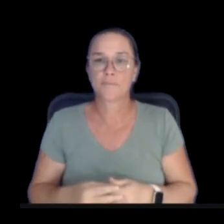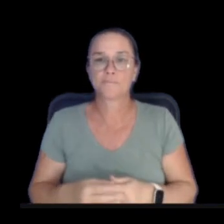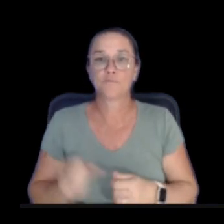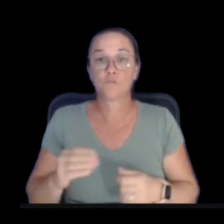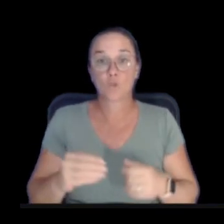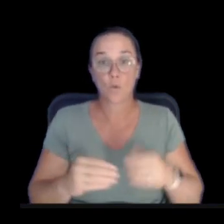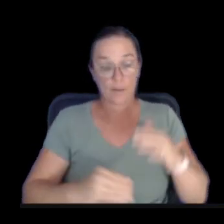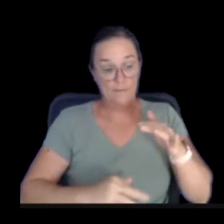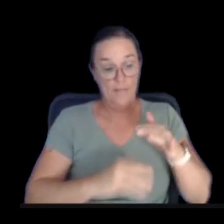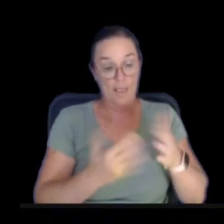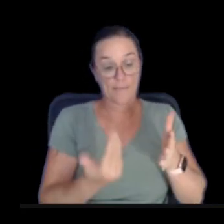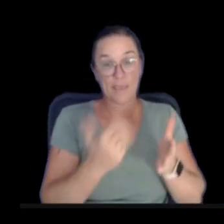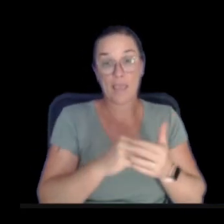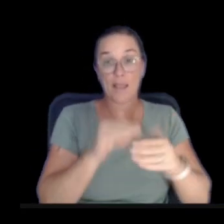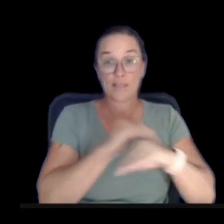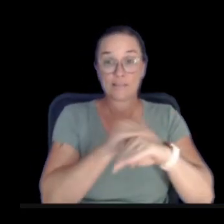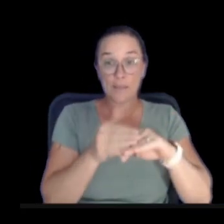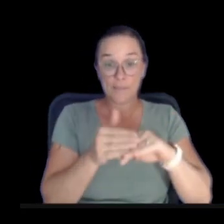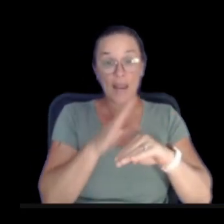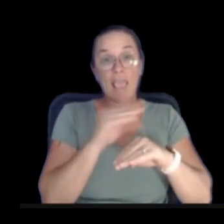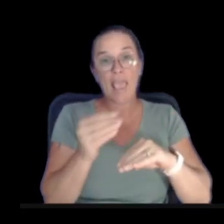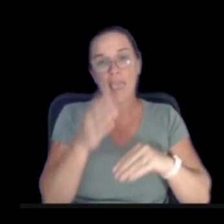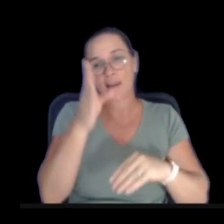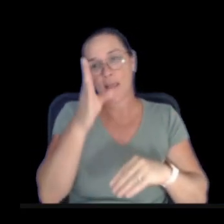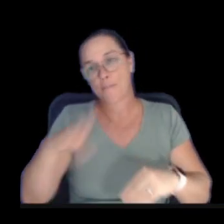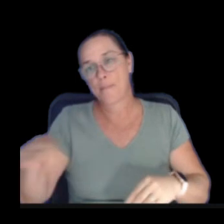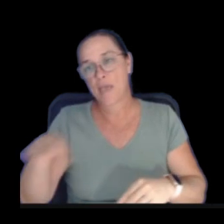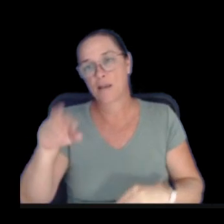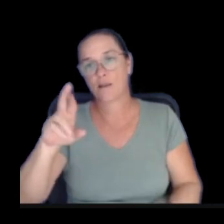zone. Turning to Maunaulu,